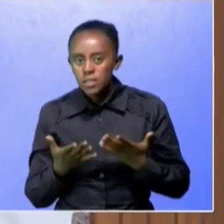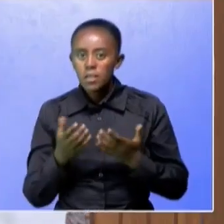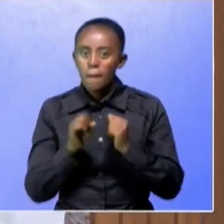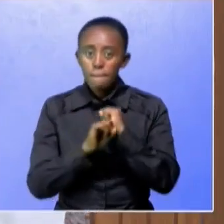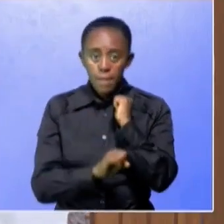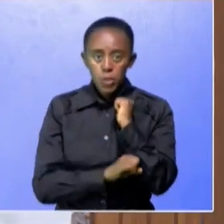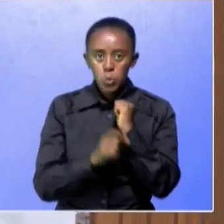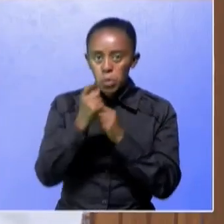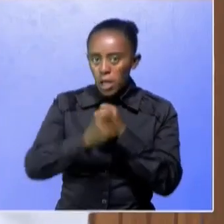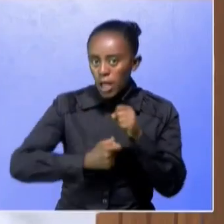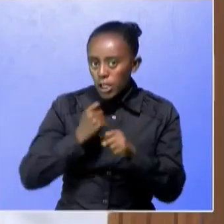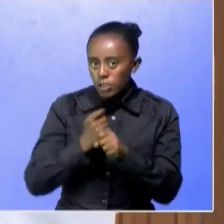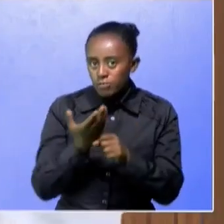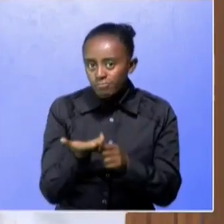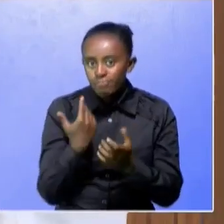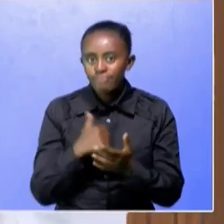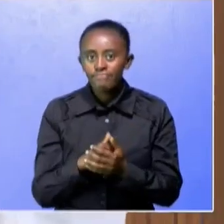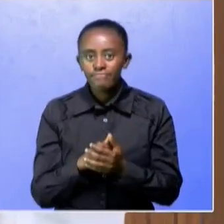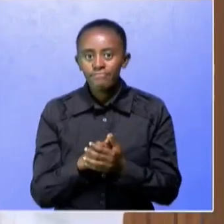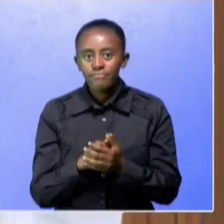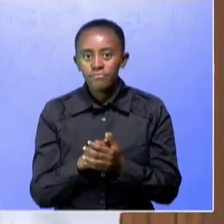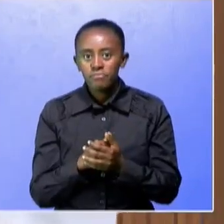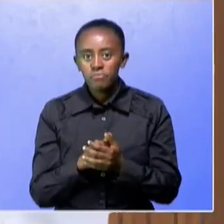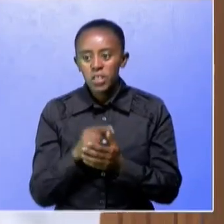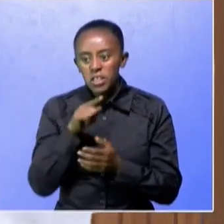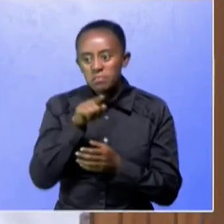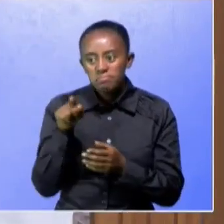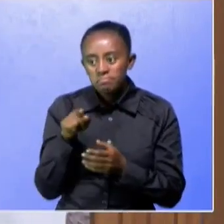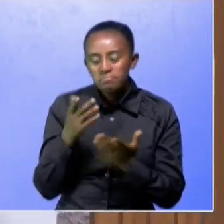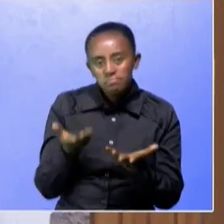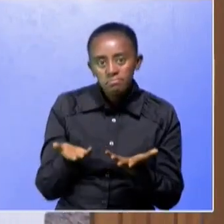on their age, yeah? Based on their what?